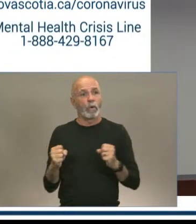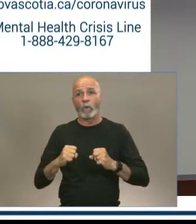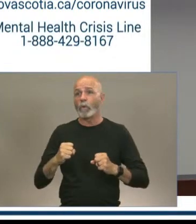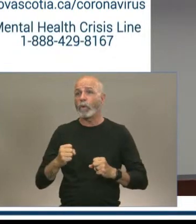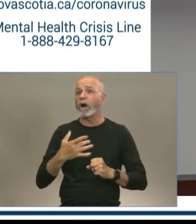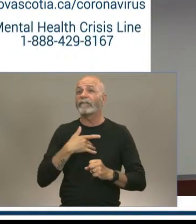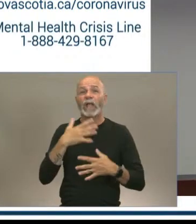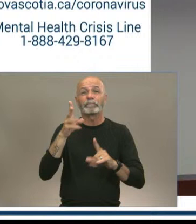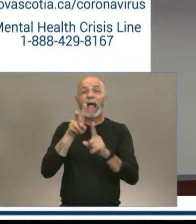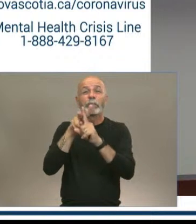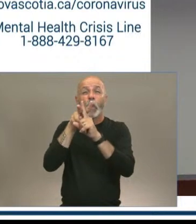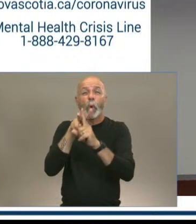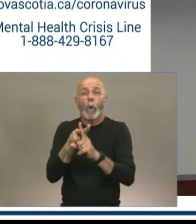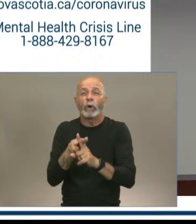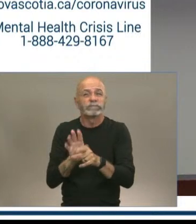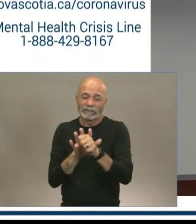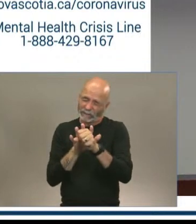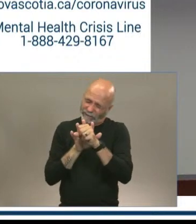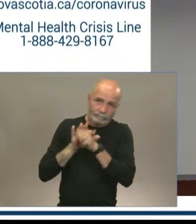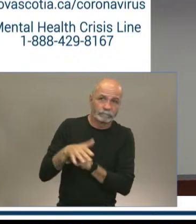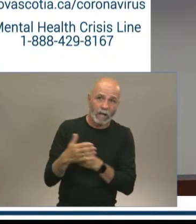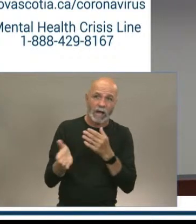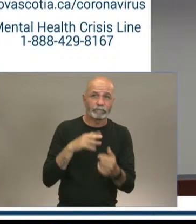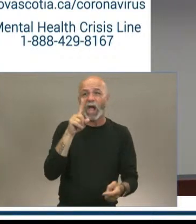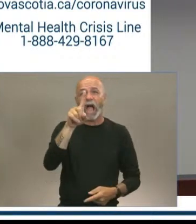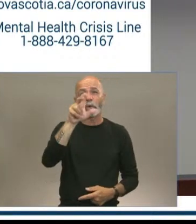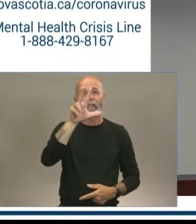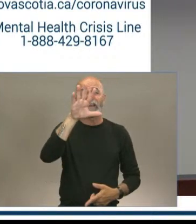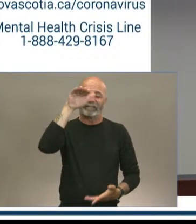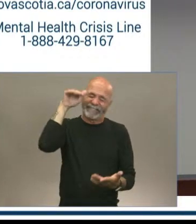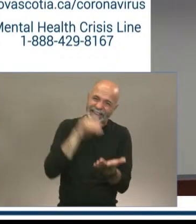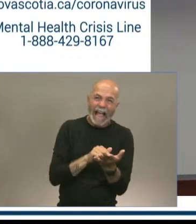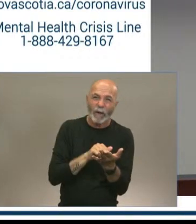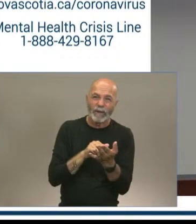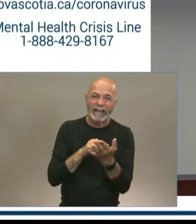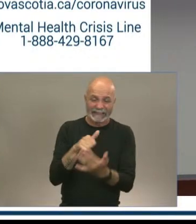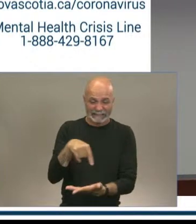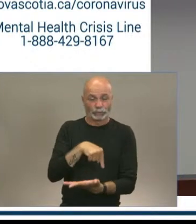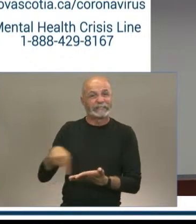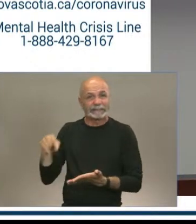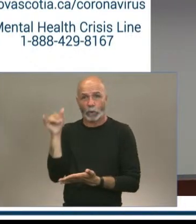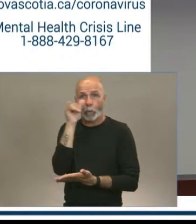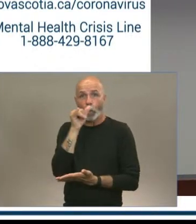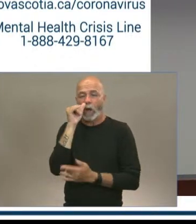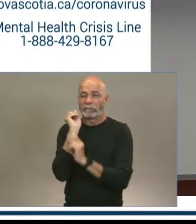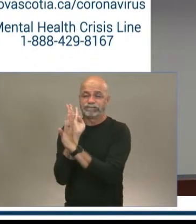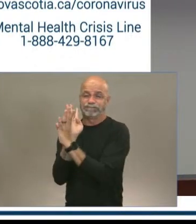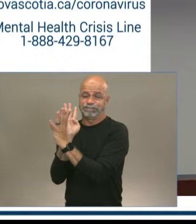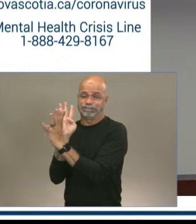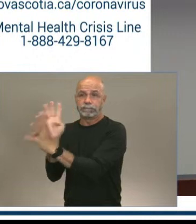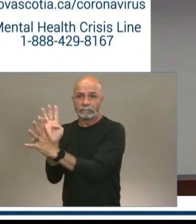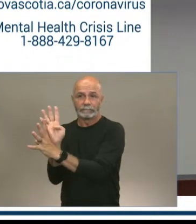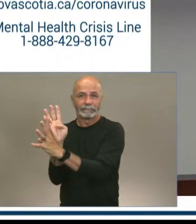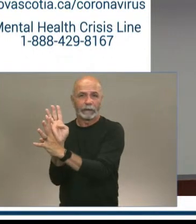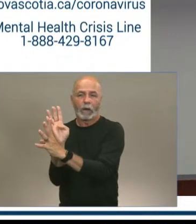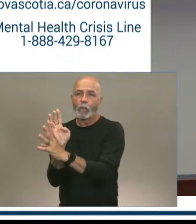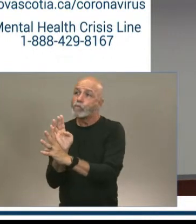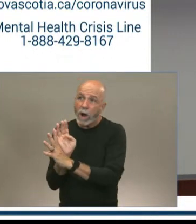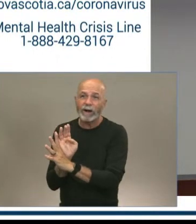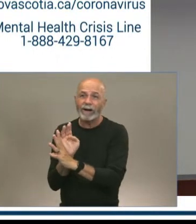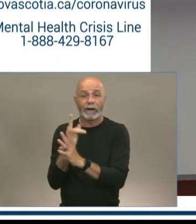almost 135,000 doses into arms this week. We'll also set a single dose record today with